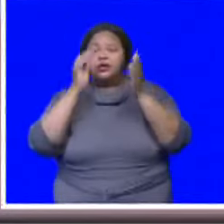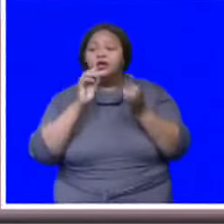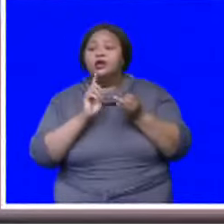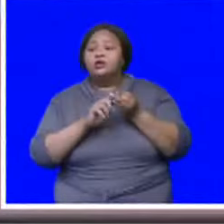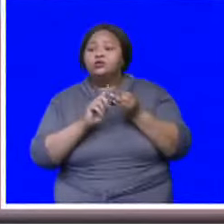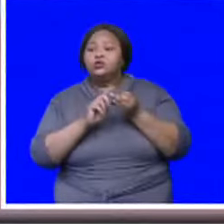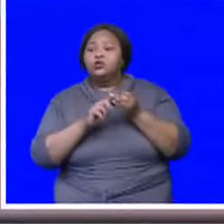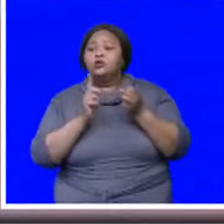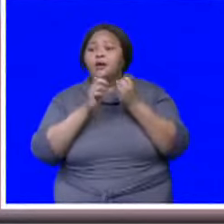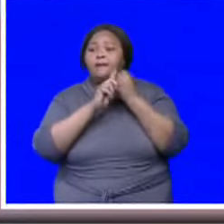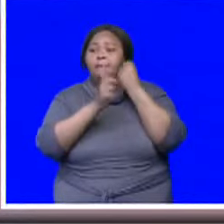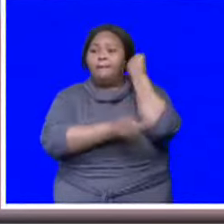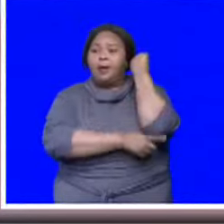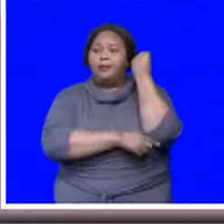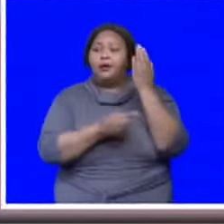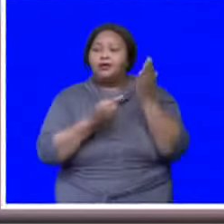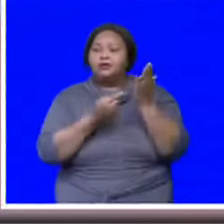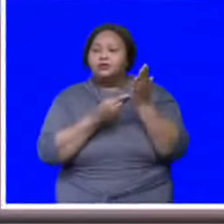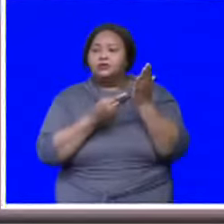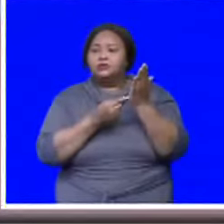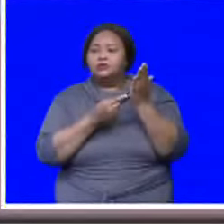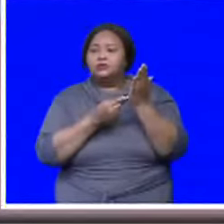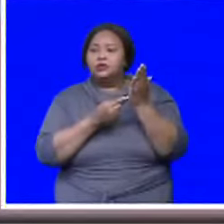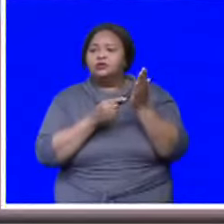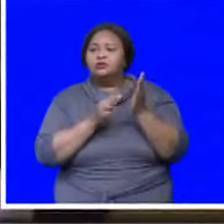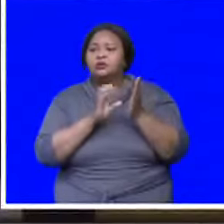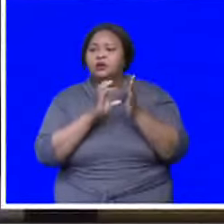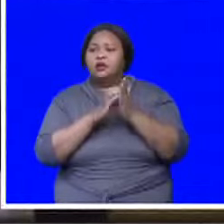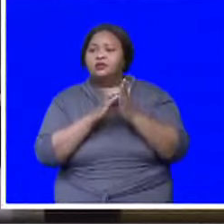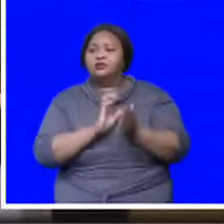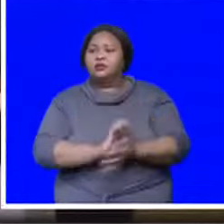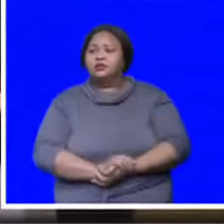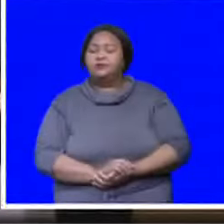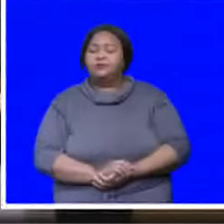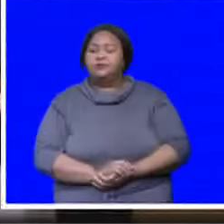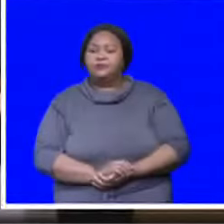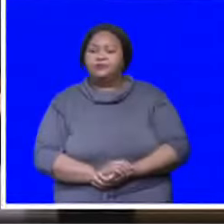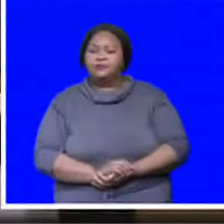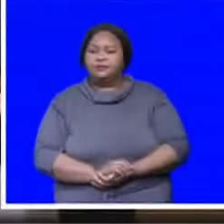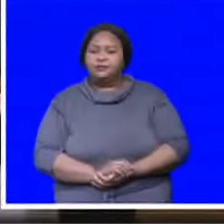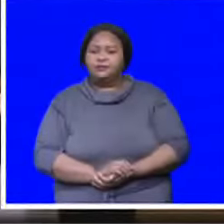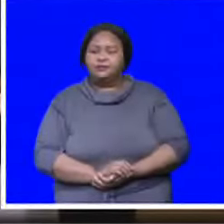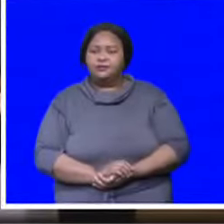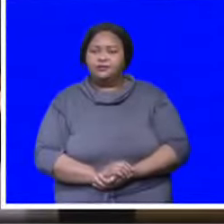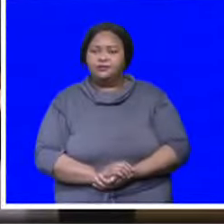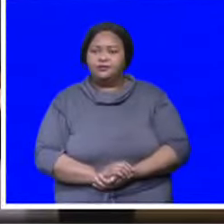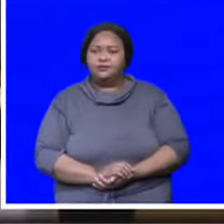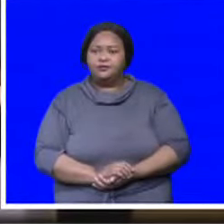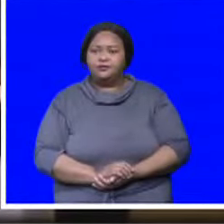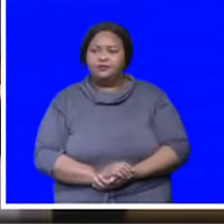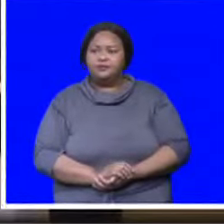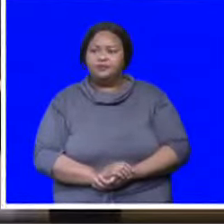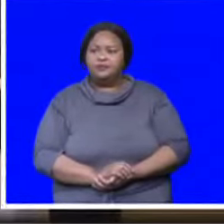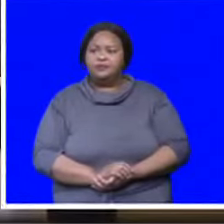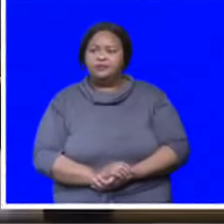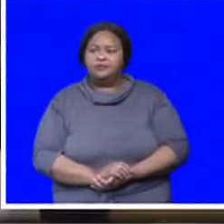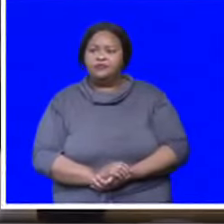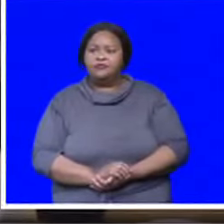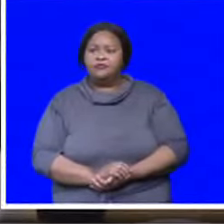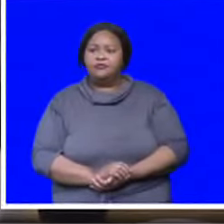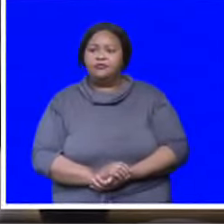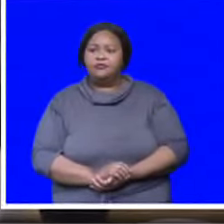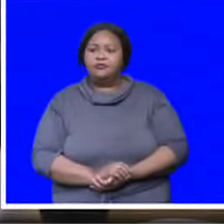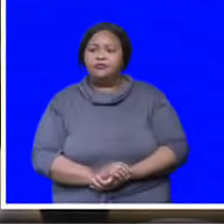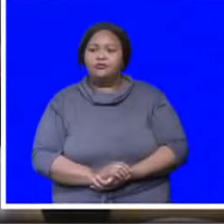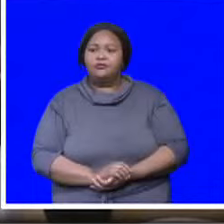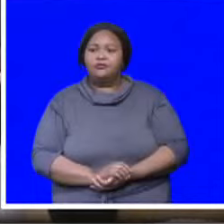possible to have the very first race after such a long time. It couldn't have been held anywhere else other